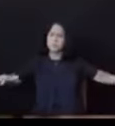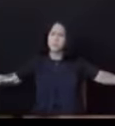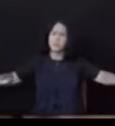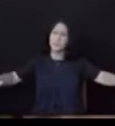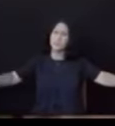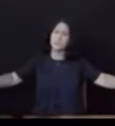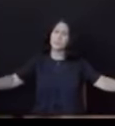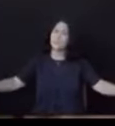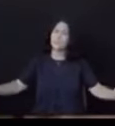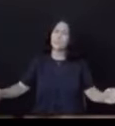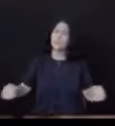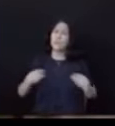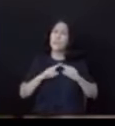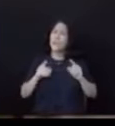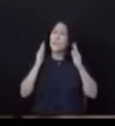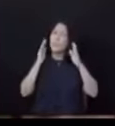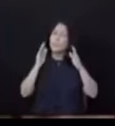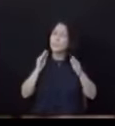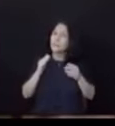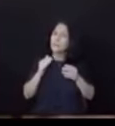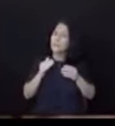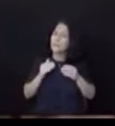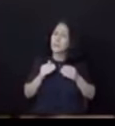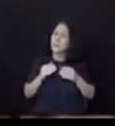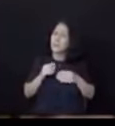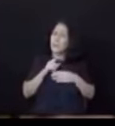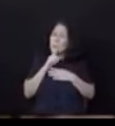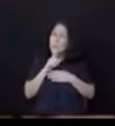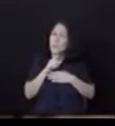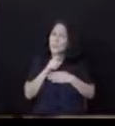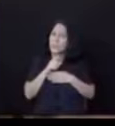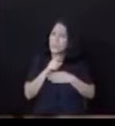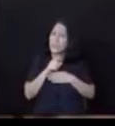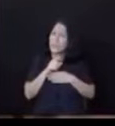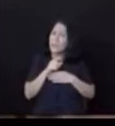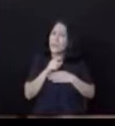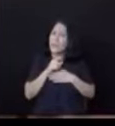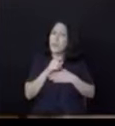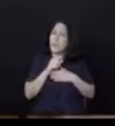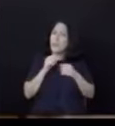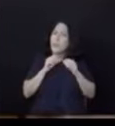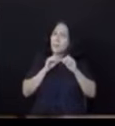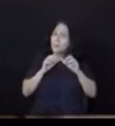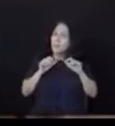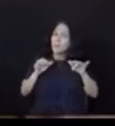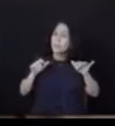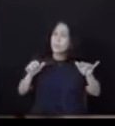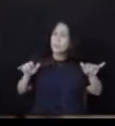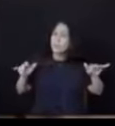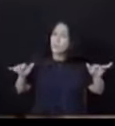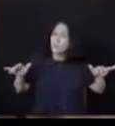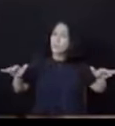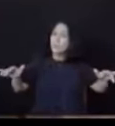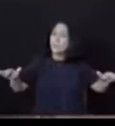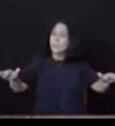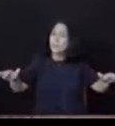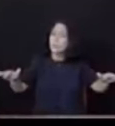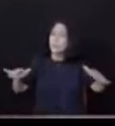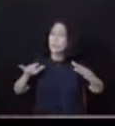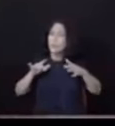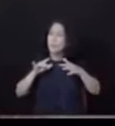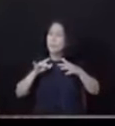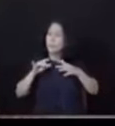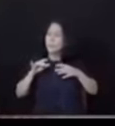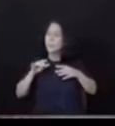but if you listen closely though after a while the rumbling begins to sound like voices